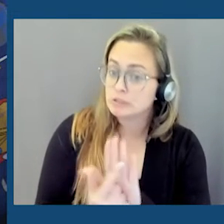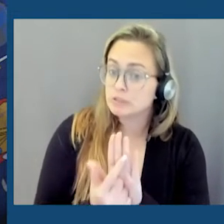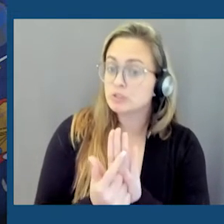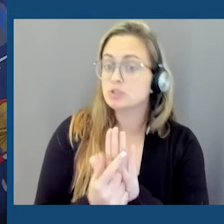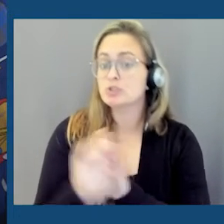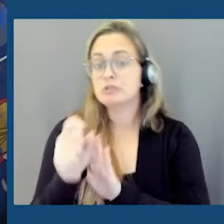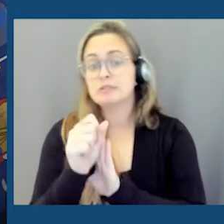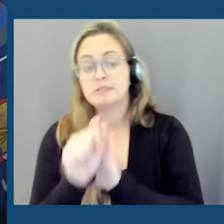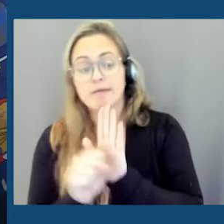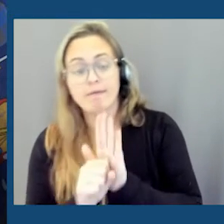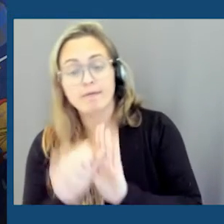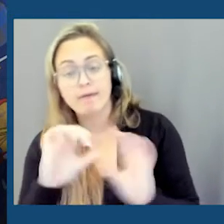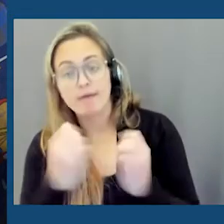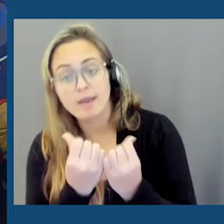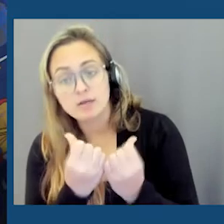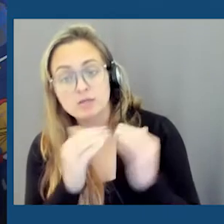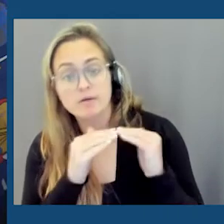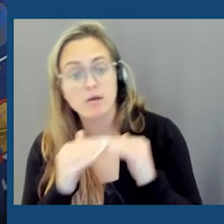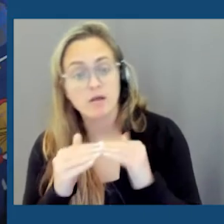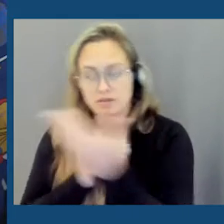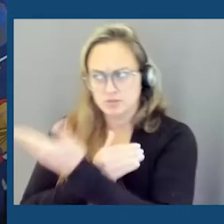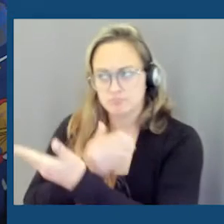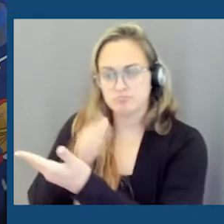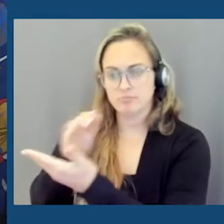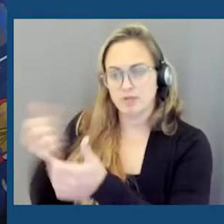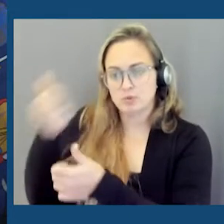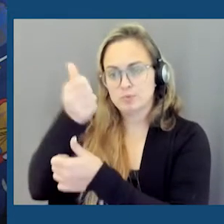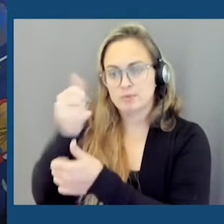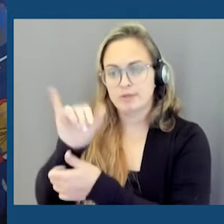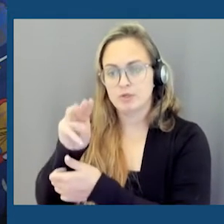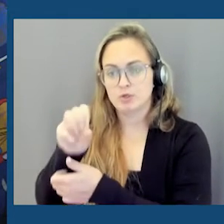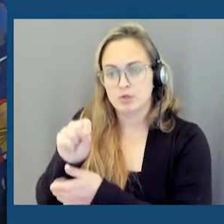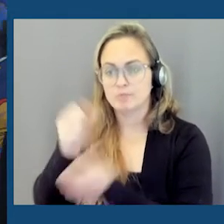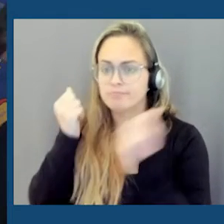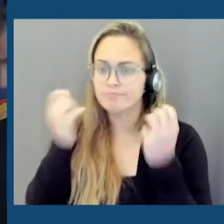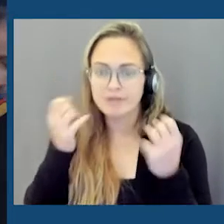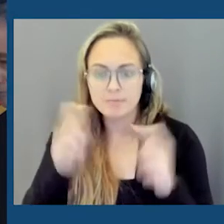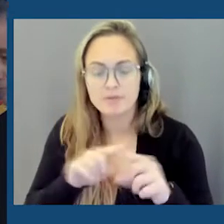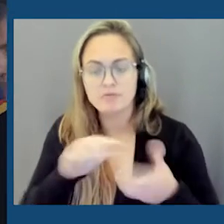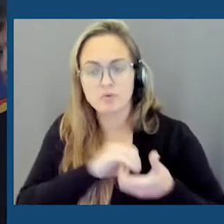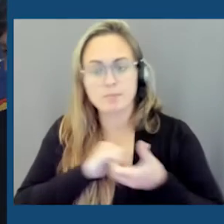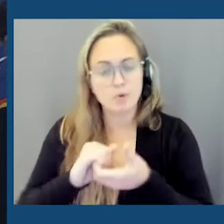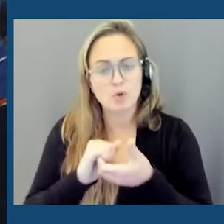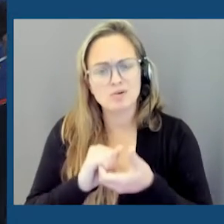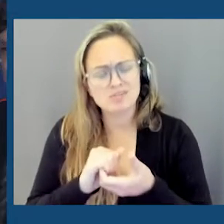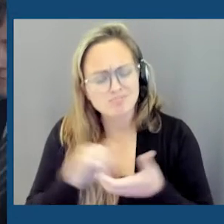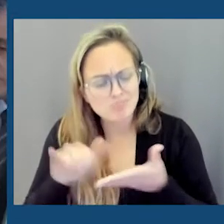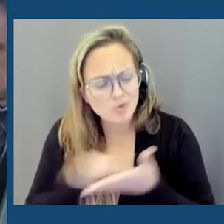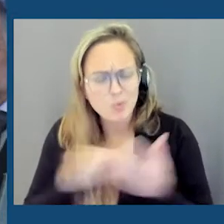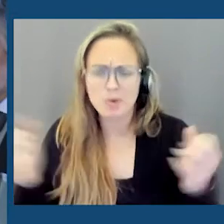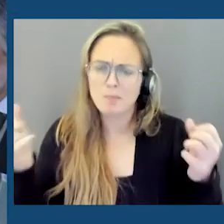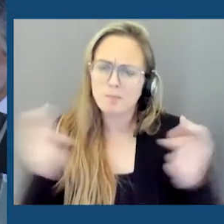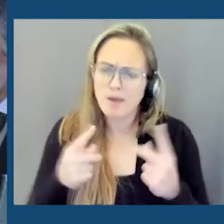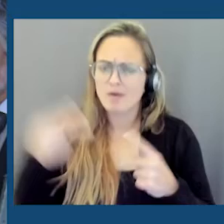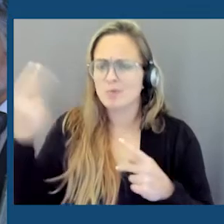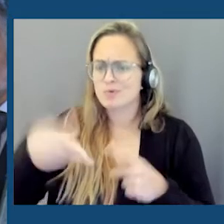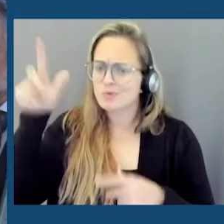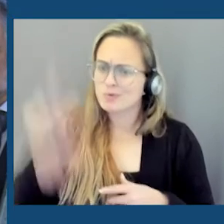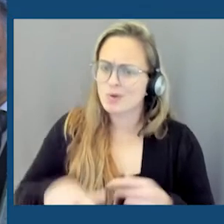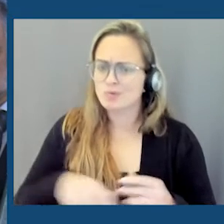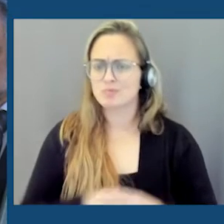agency colleagues, such as Superintendent James, and hundreds of local partners, we have brought New York back to historic lows in gun